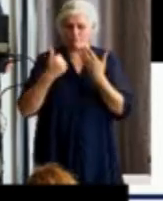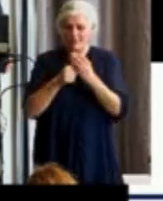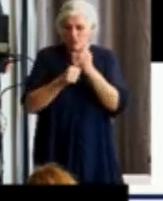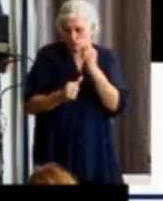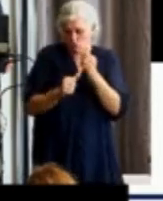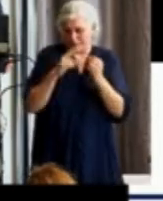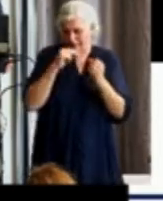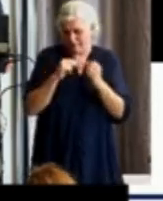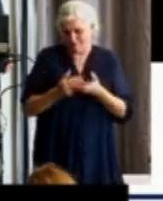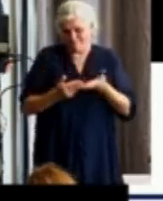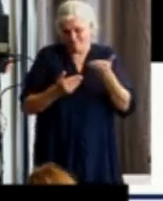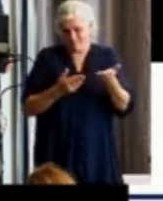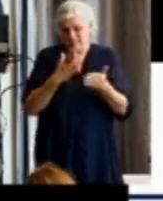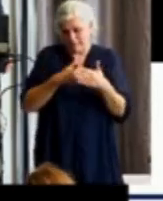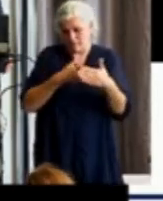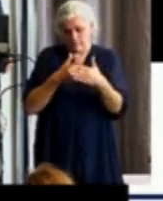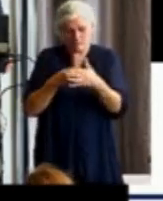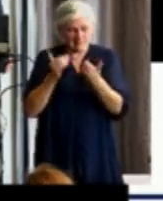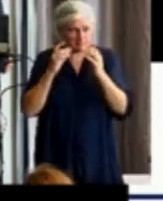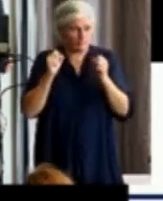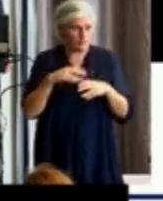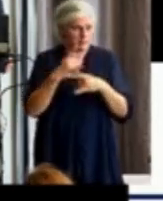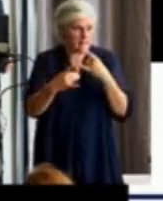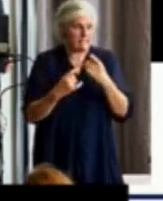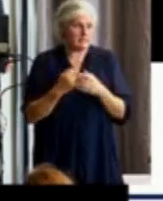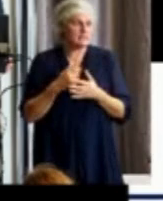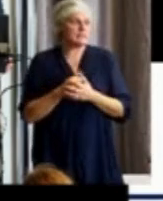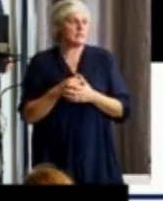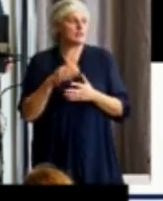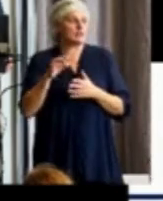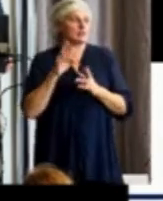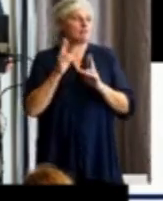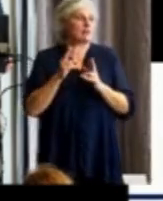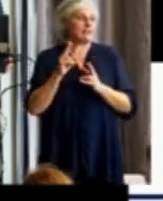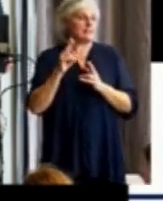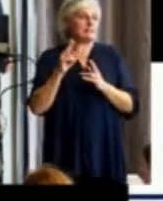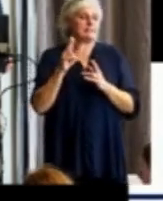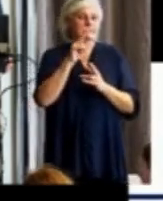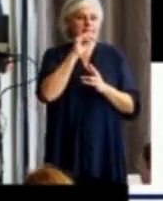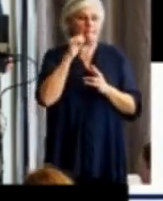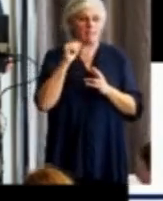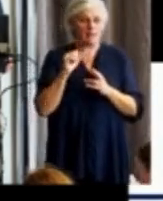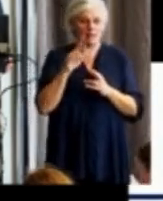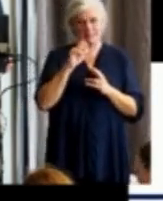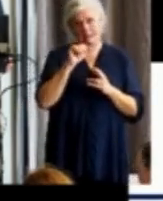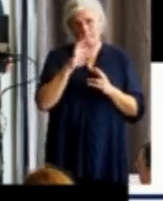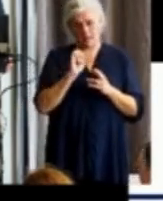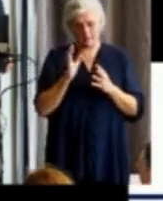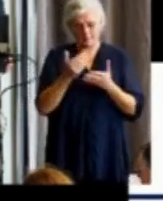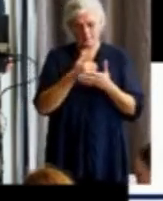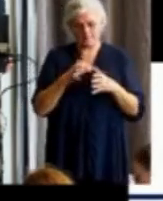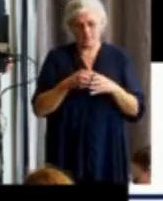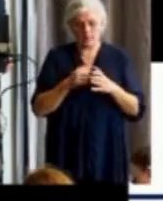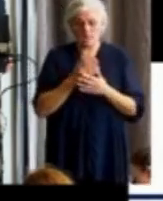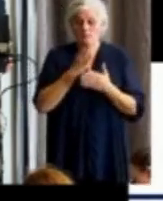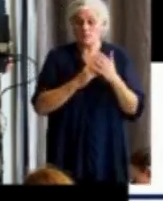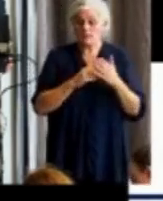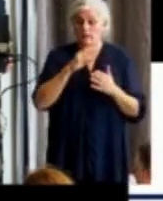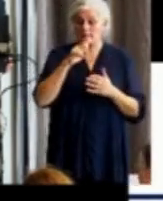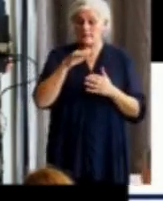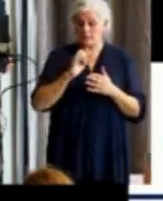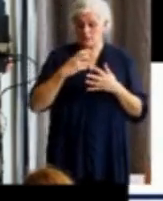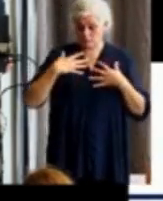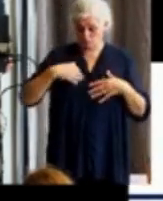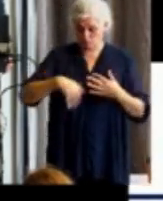are a couple of barriers to gaining sampling. So we find that there are some species